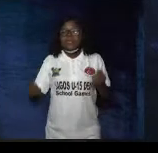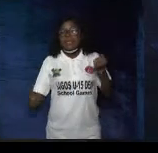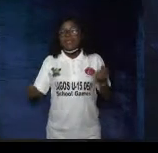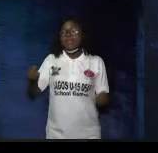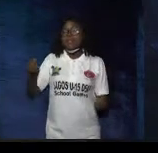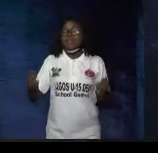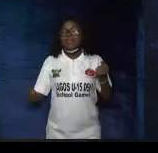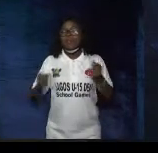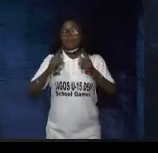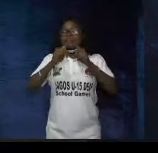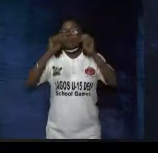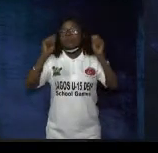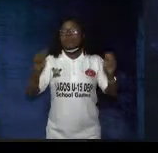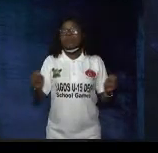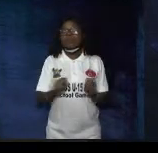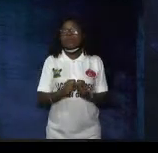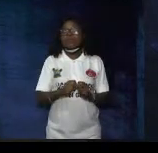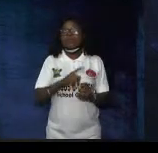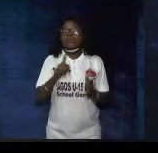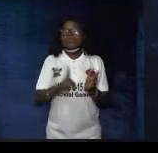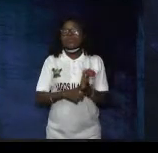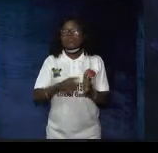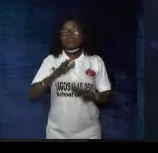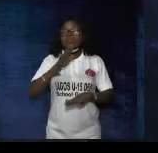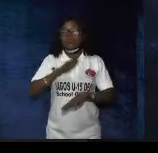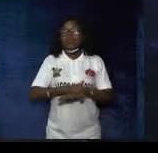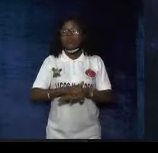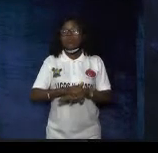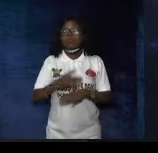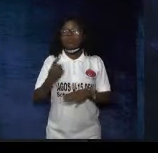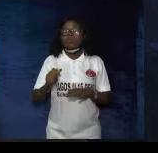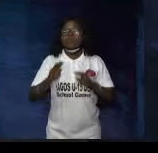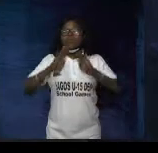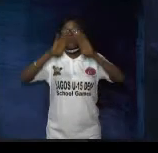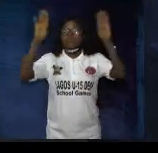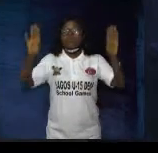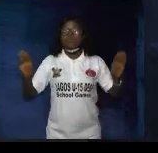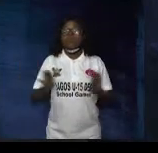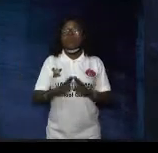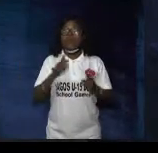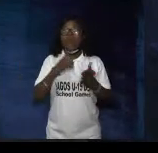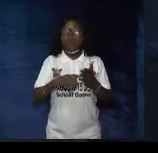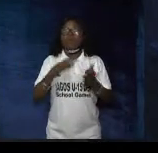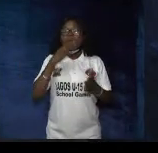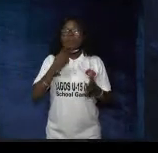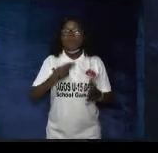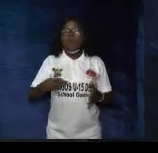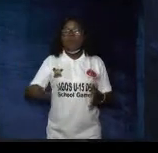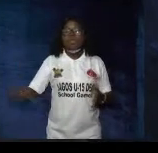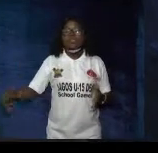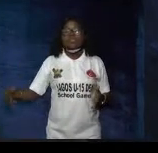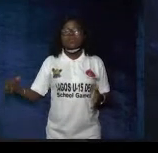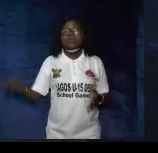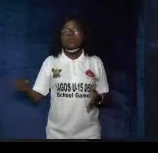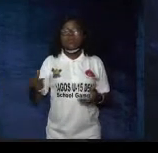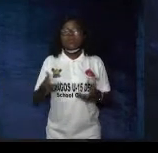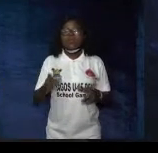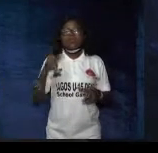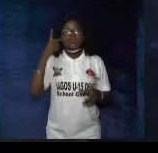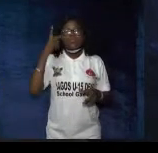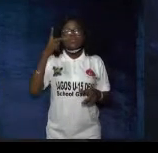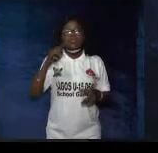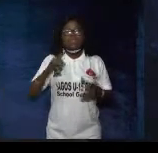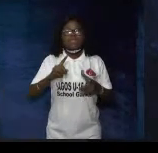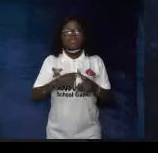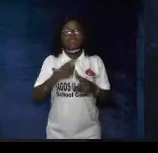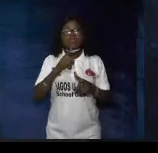call the scaling triangle. This on the board is a scaling triangle. What are the properties?